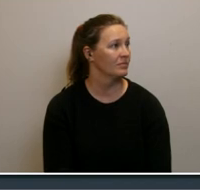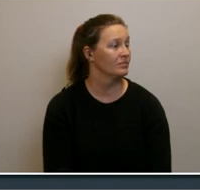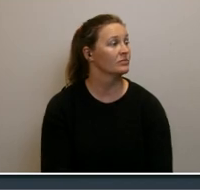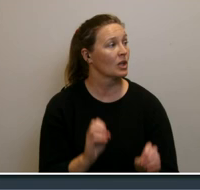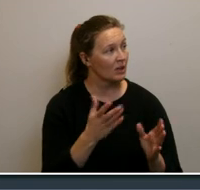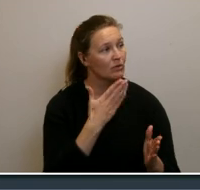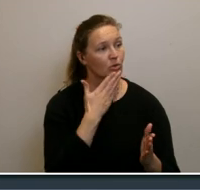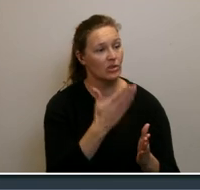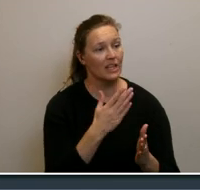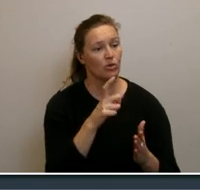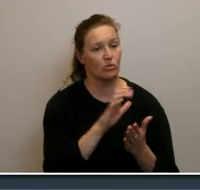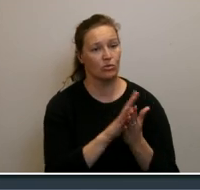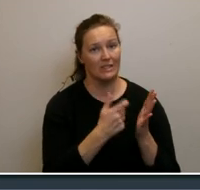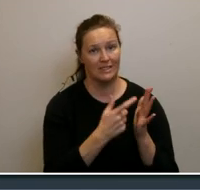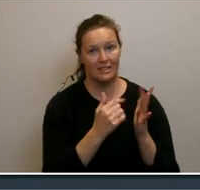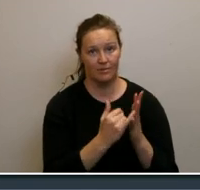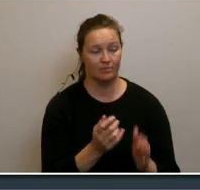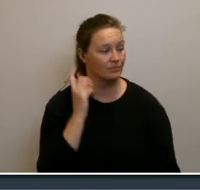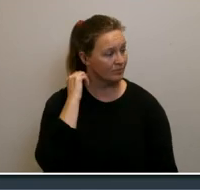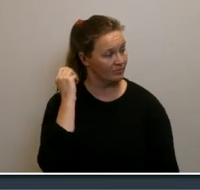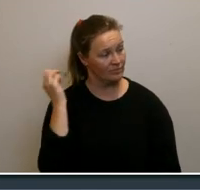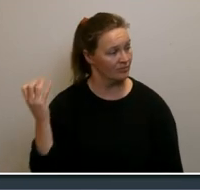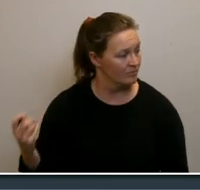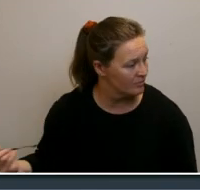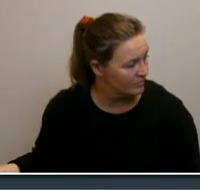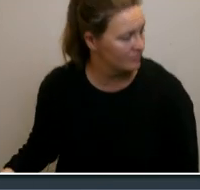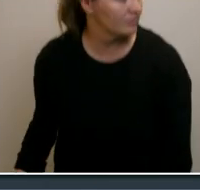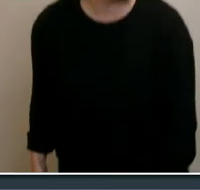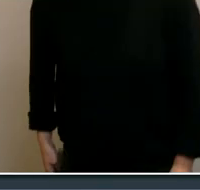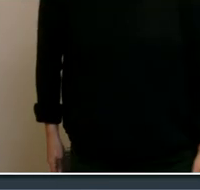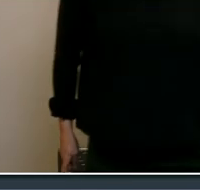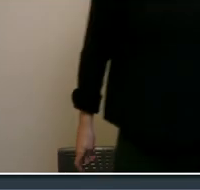That's wonderful. Thank you so much for your time, Chris. Thank you.